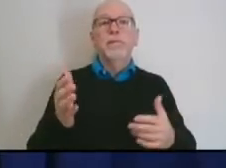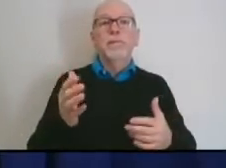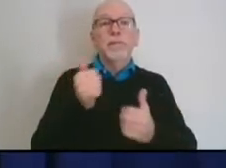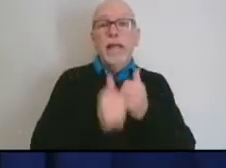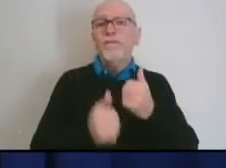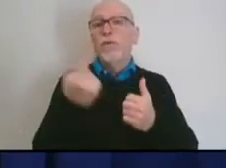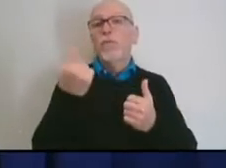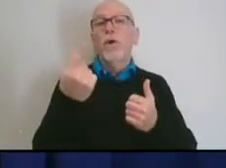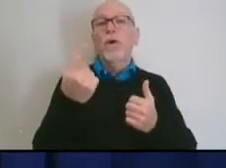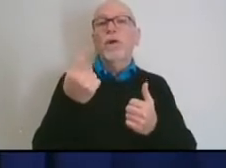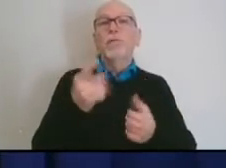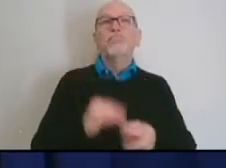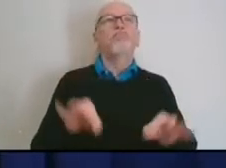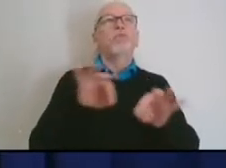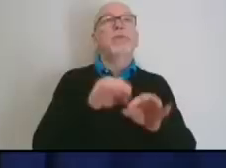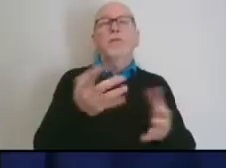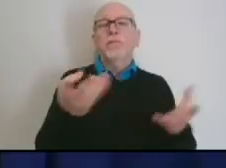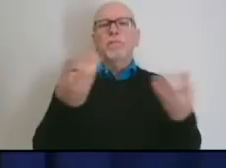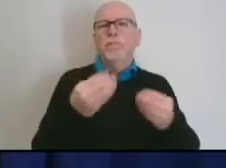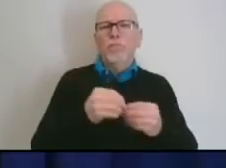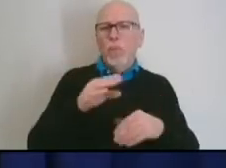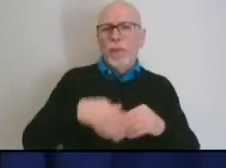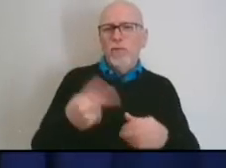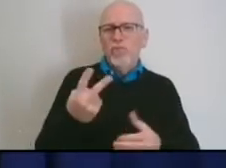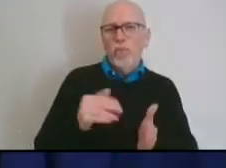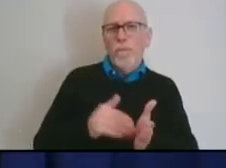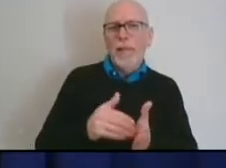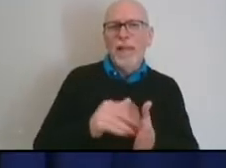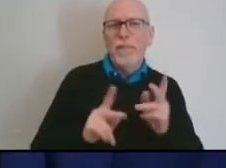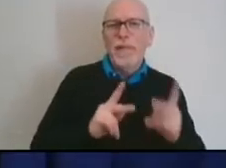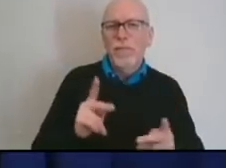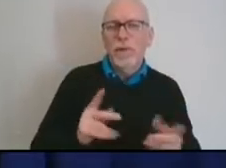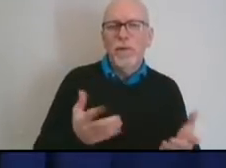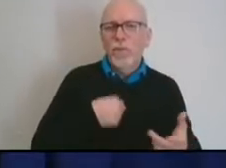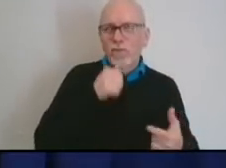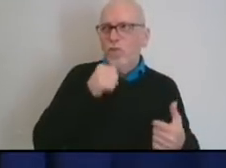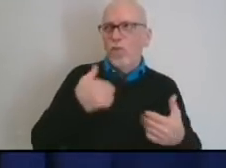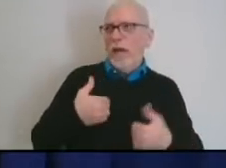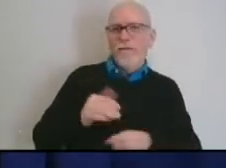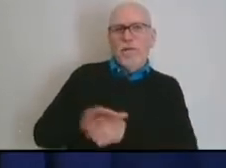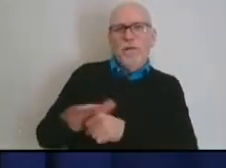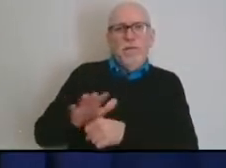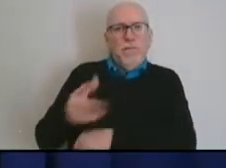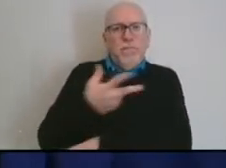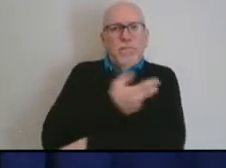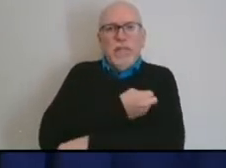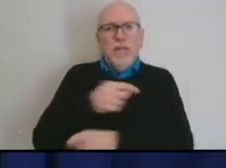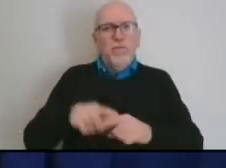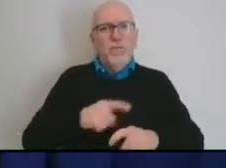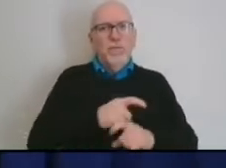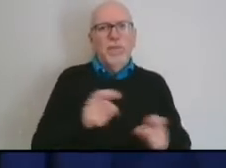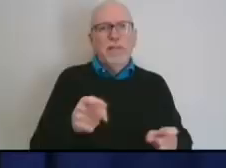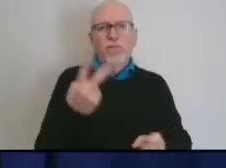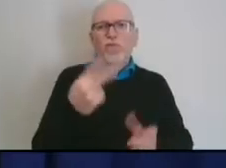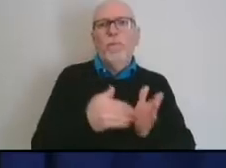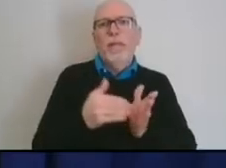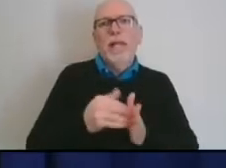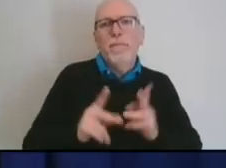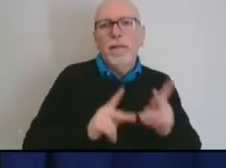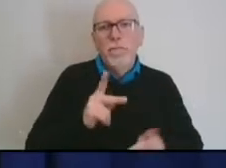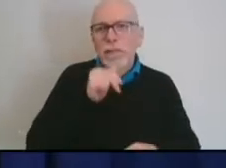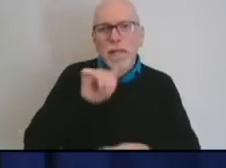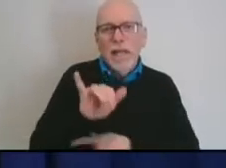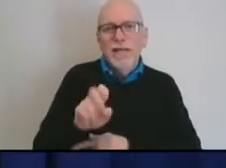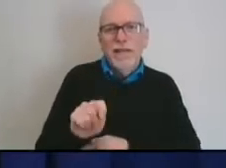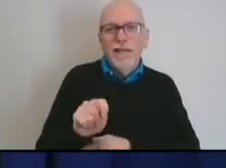in the critical infrastructure, that's over 2 million people. We don't have the vaccine doses to be able to do that. So our goal,